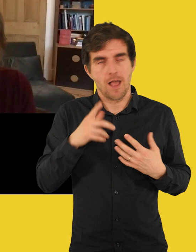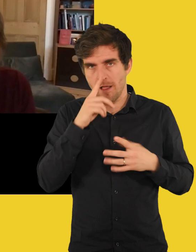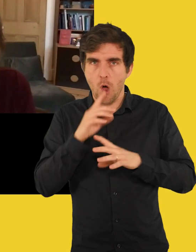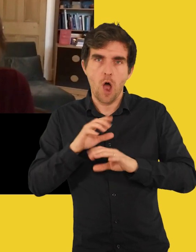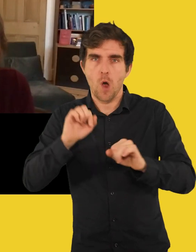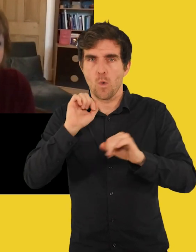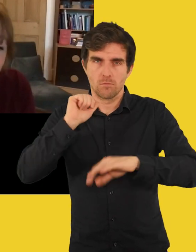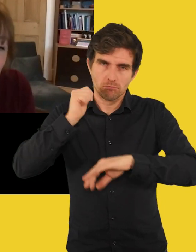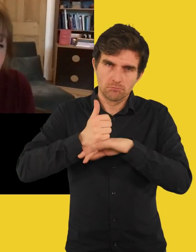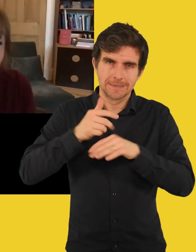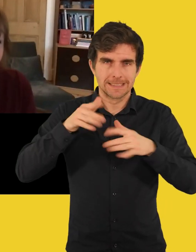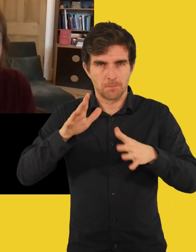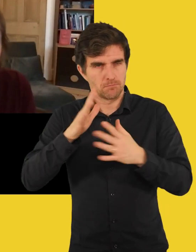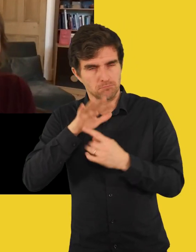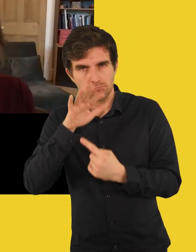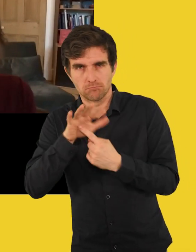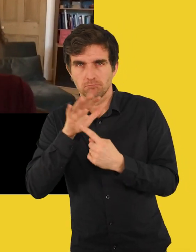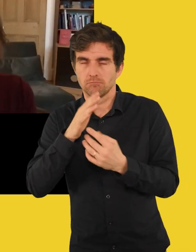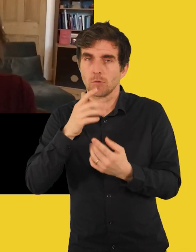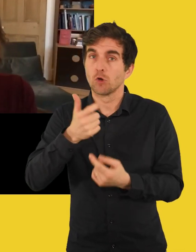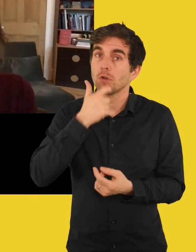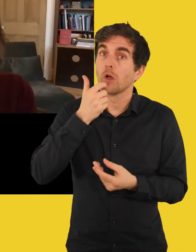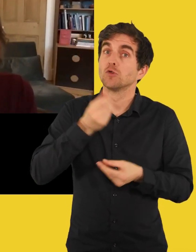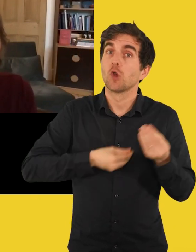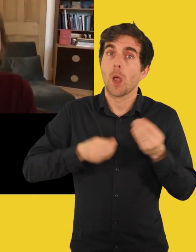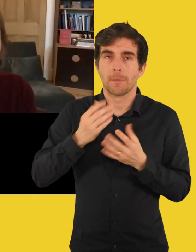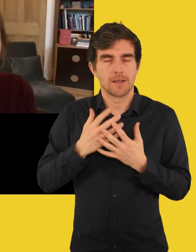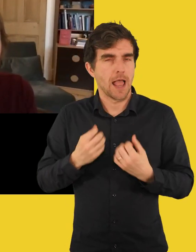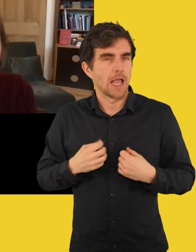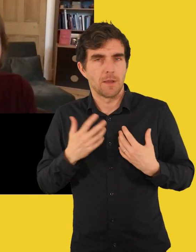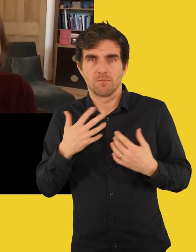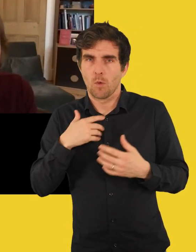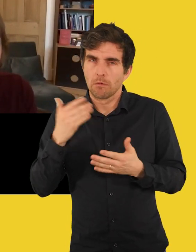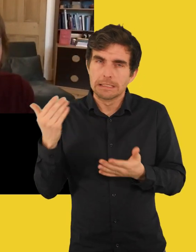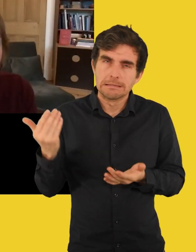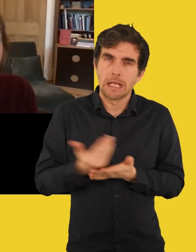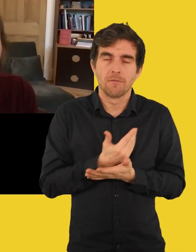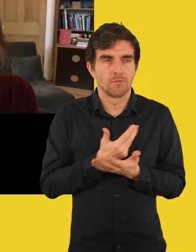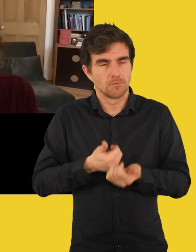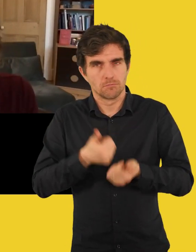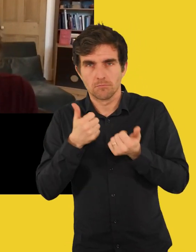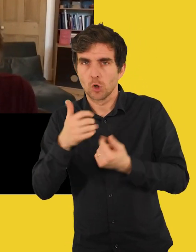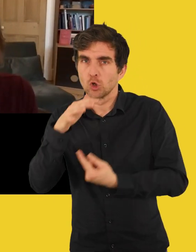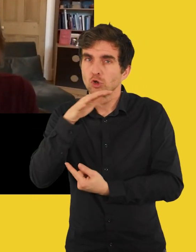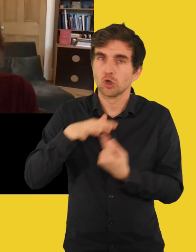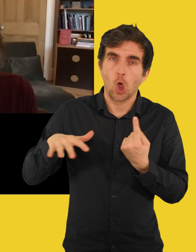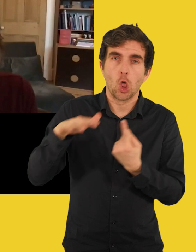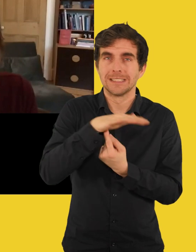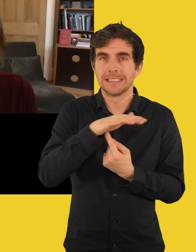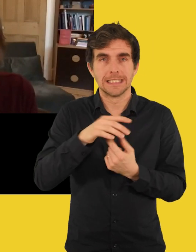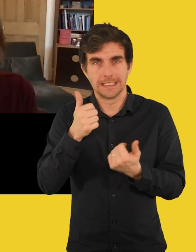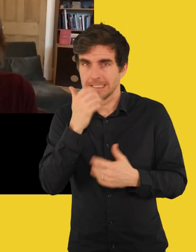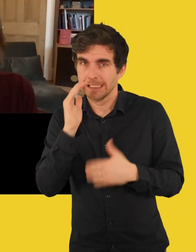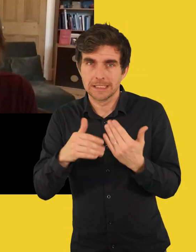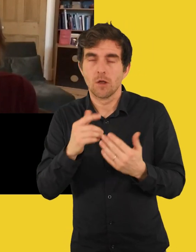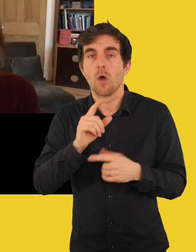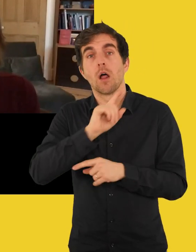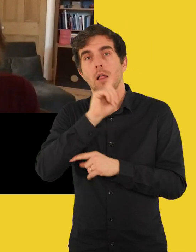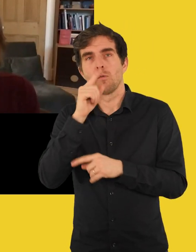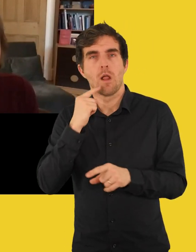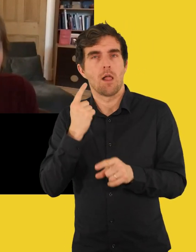to create your own value systems that match your community's donor economic aspirations for a safe and just